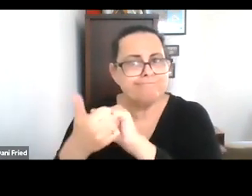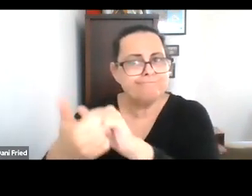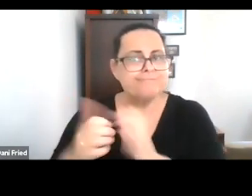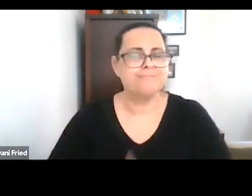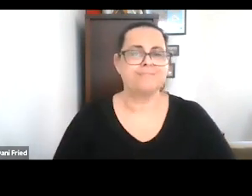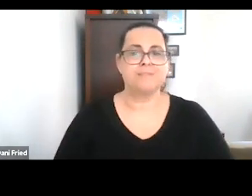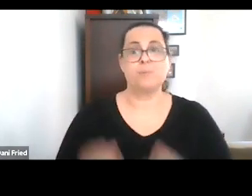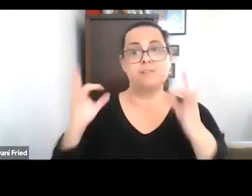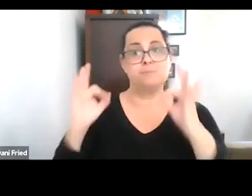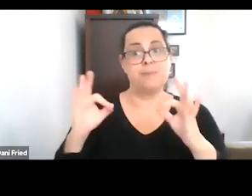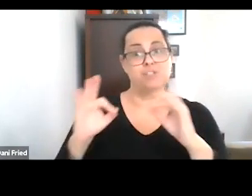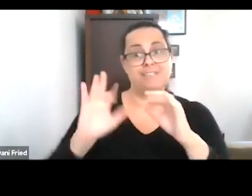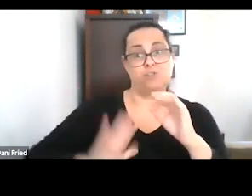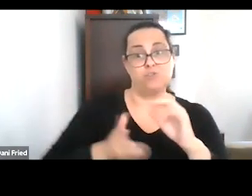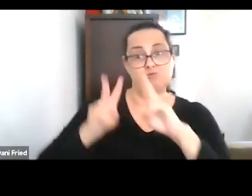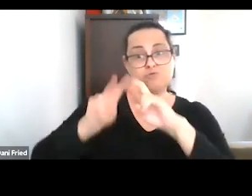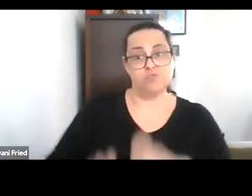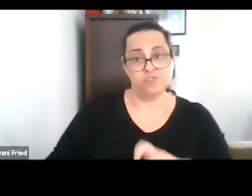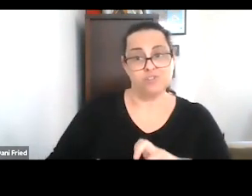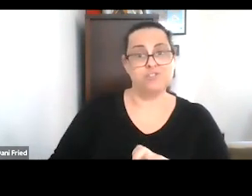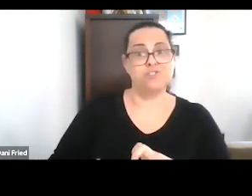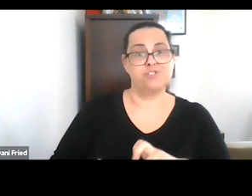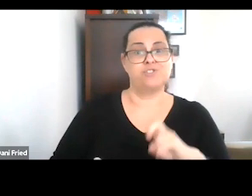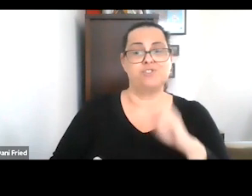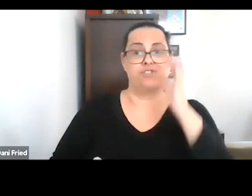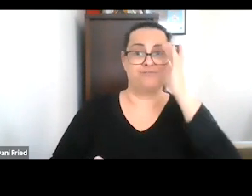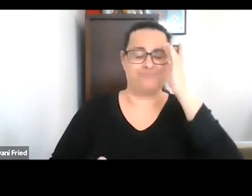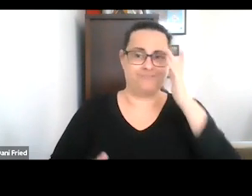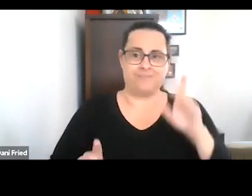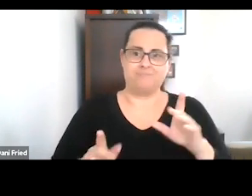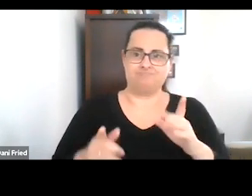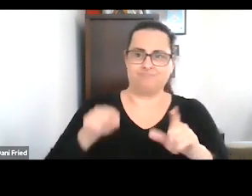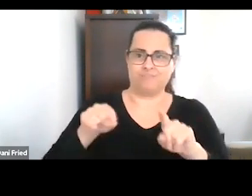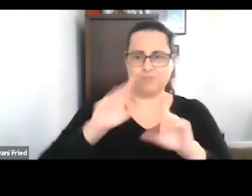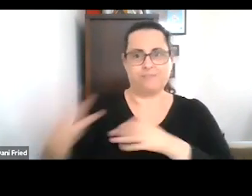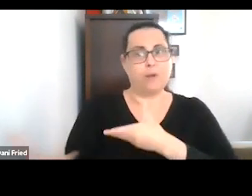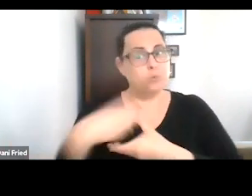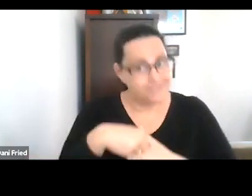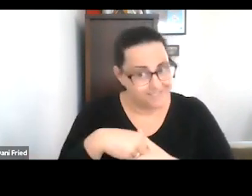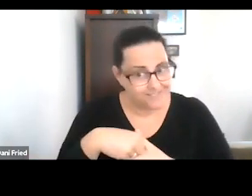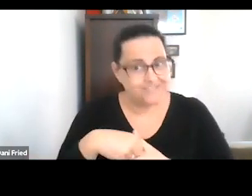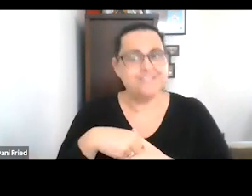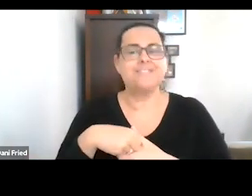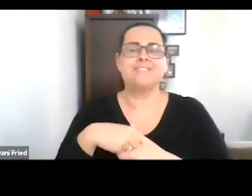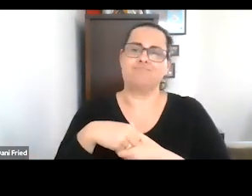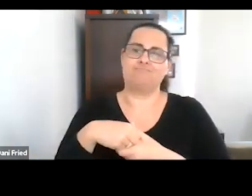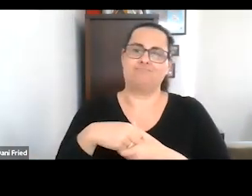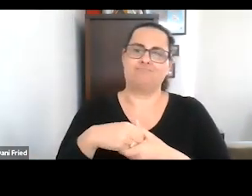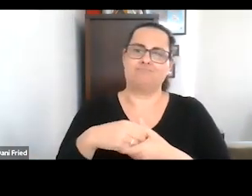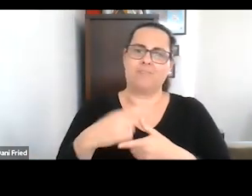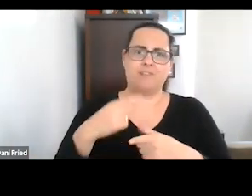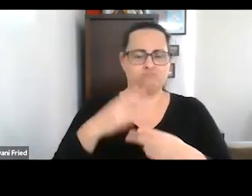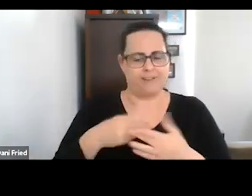especially interested in research that is, as you have seen in today's presentation, that is inclusive, that is really